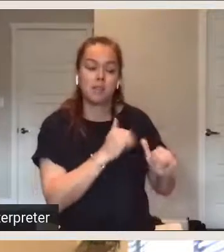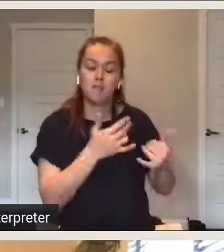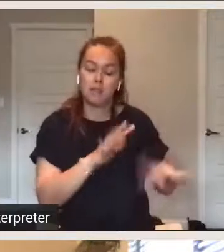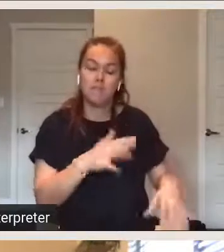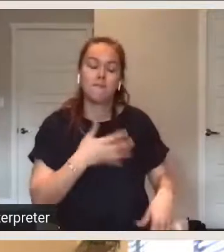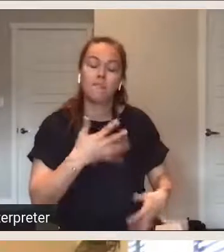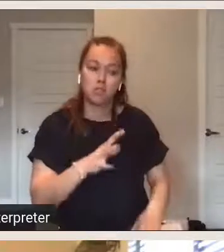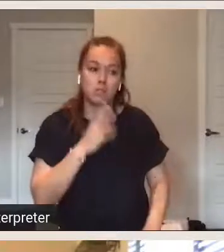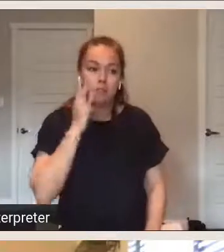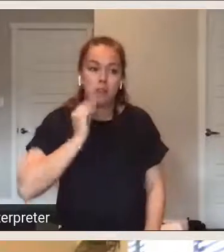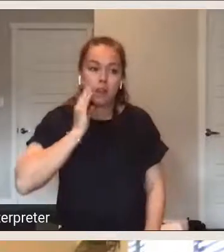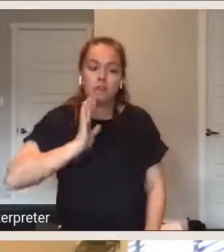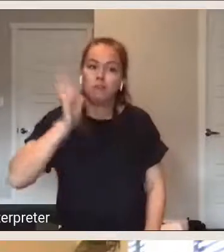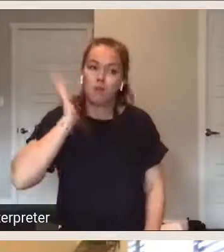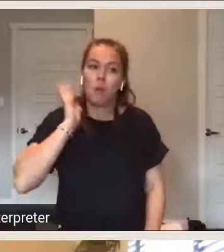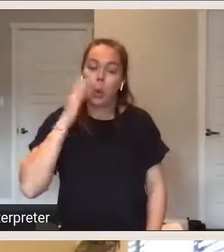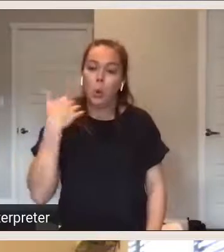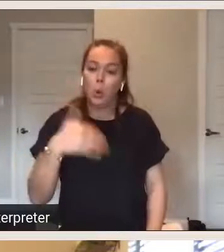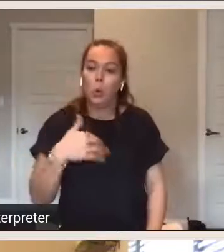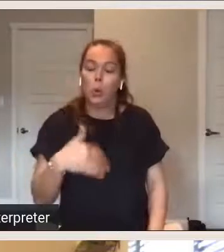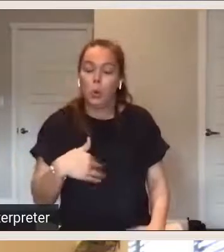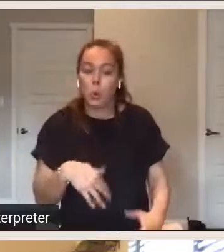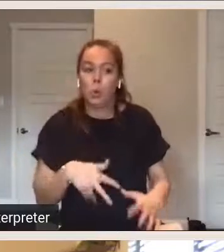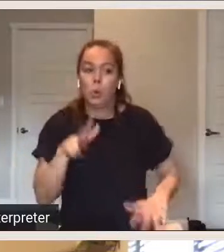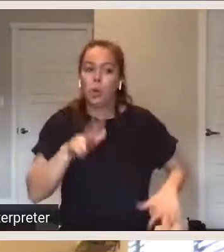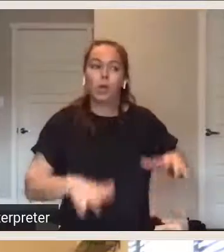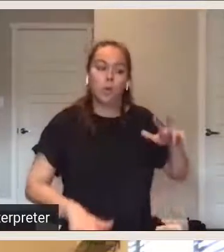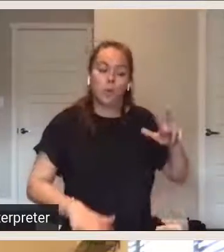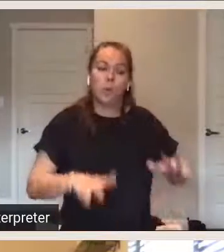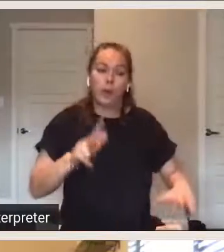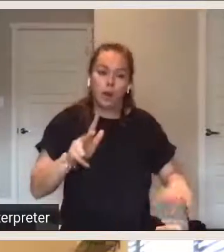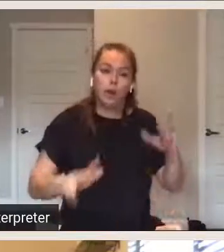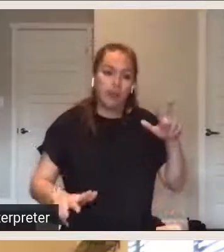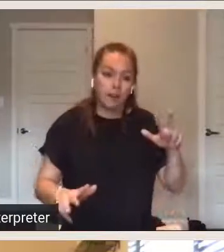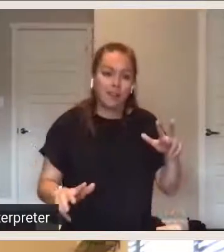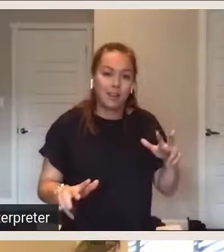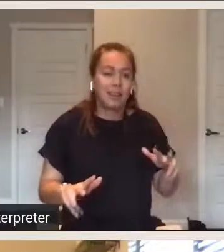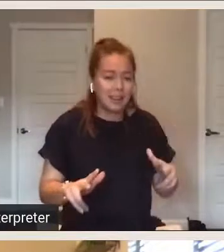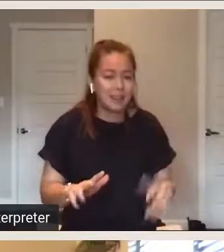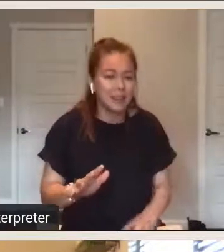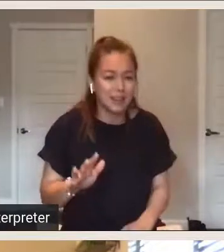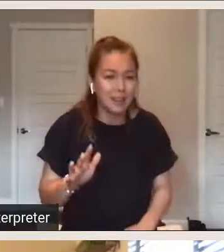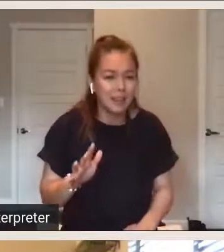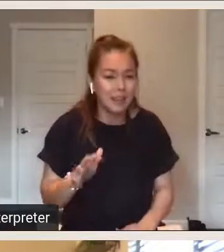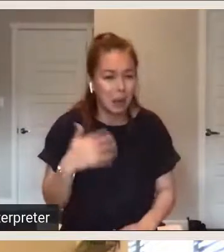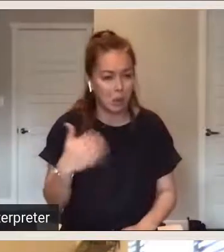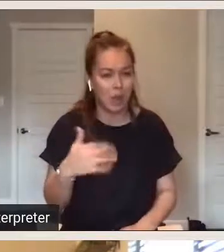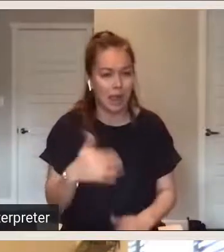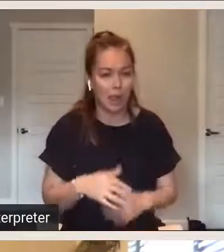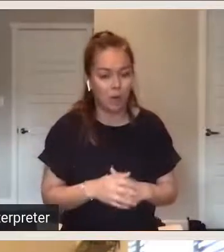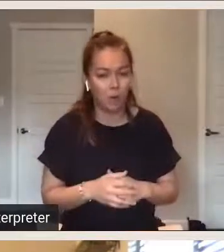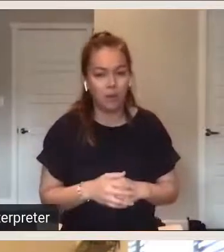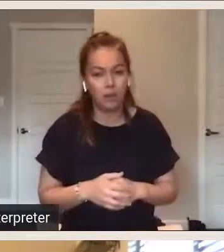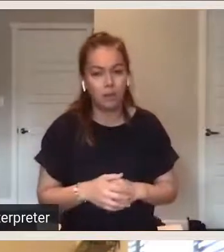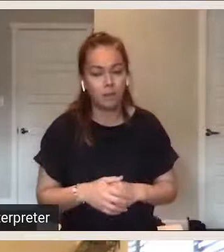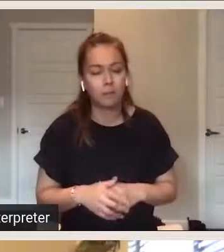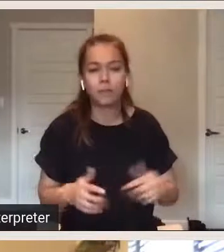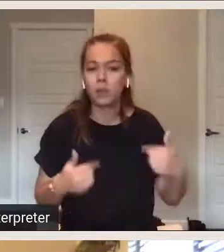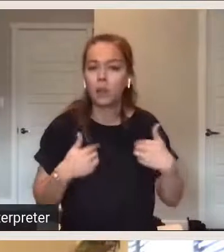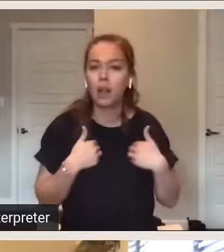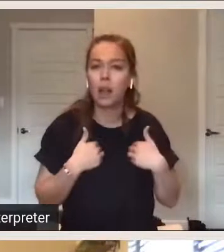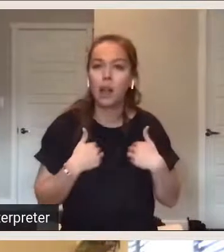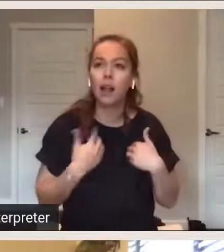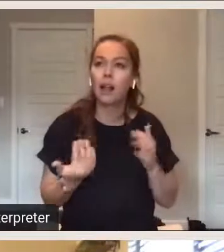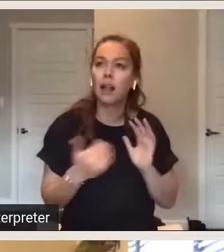been in that position. So it made me really did think about, again, like, this concept of